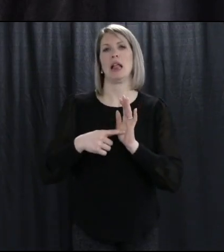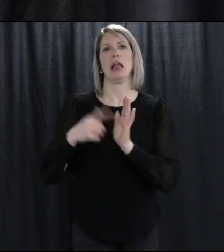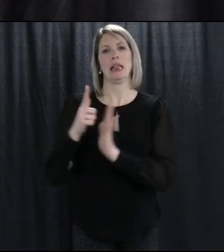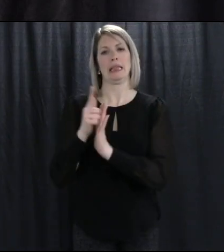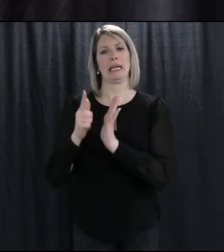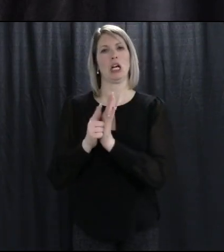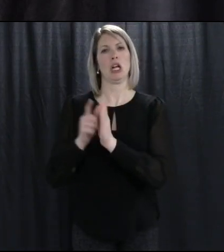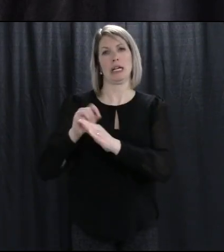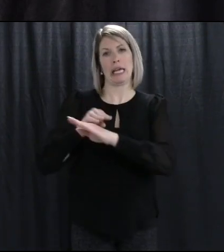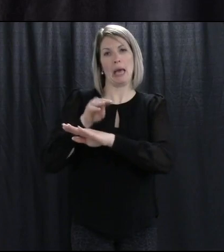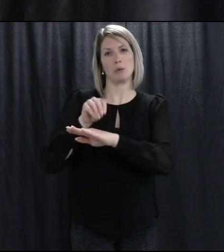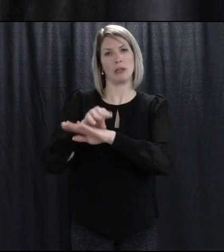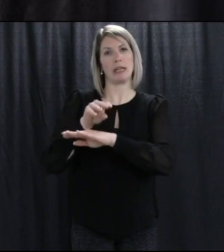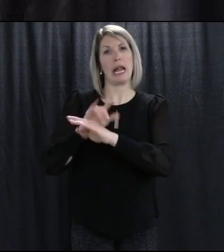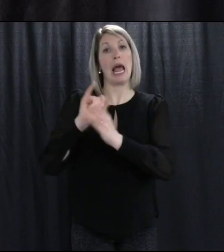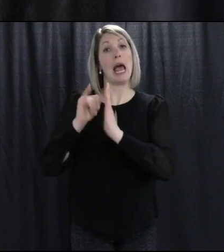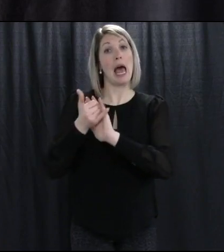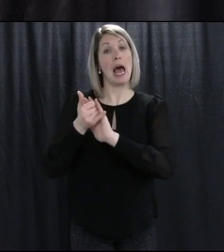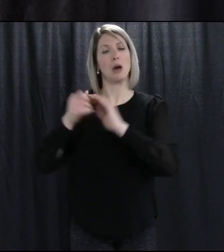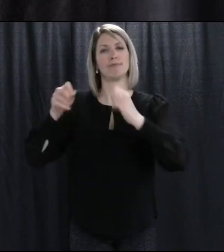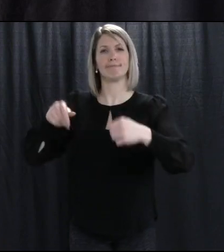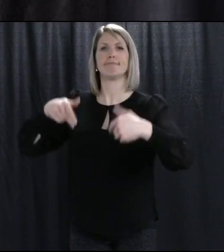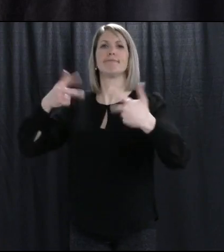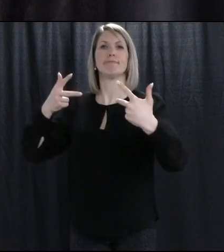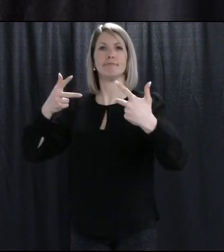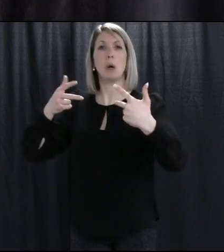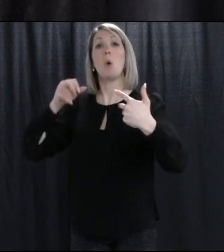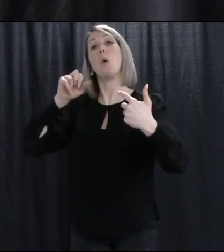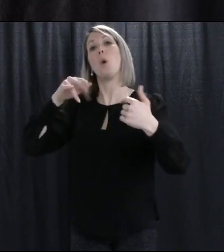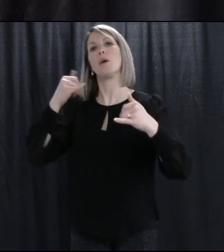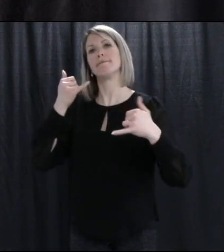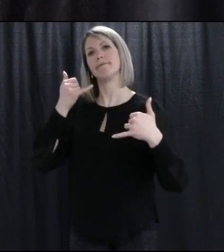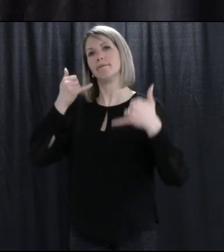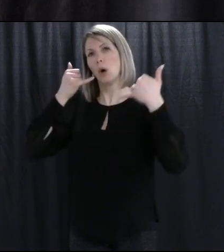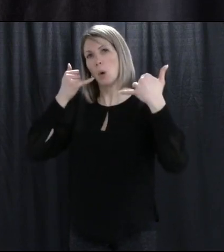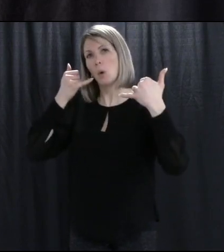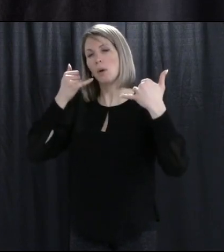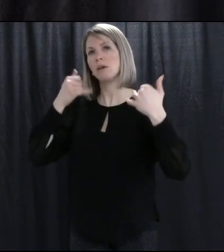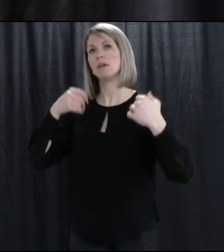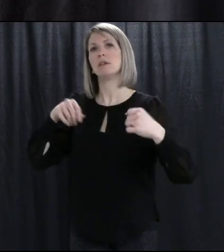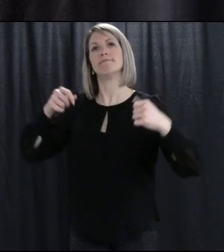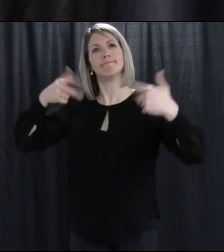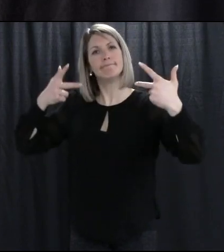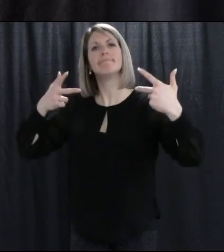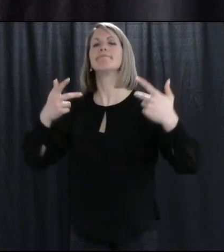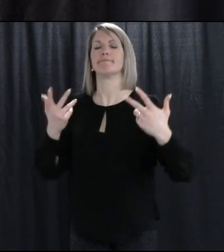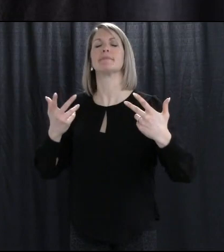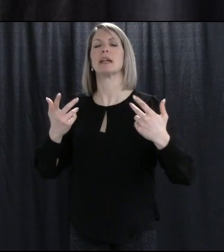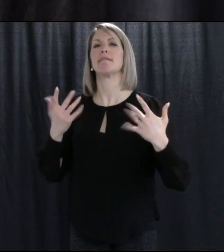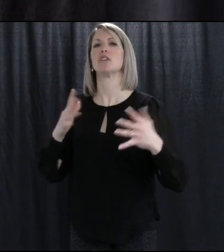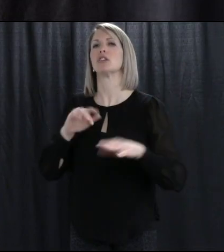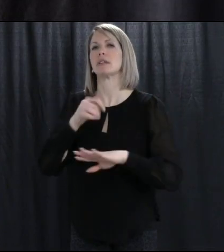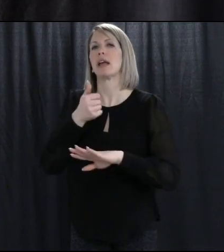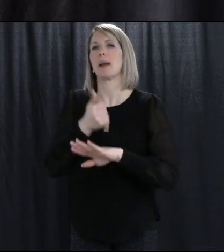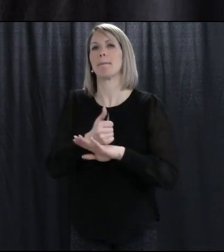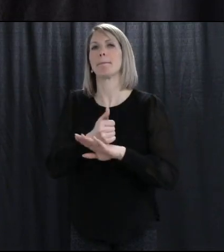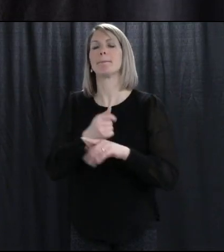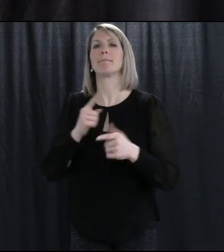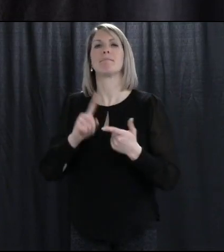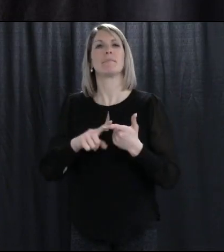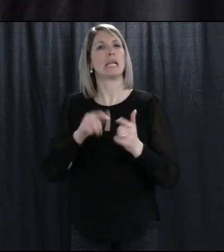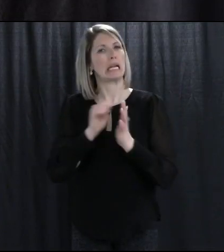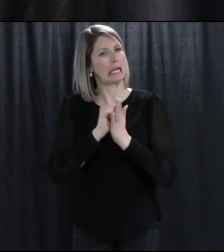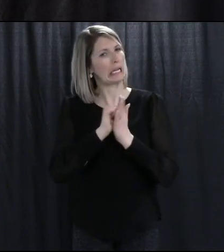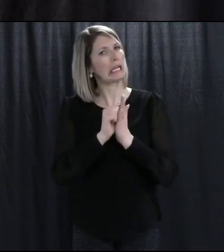to be done remotely via telephone or via video link. There are measures in place for cleaning and